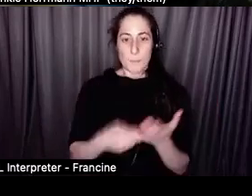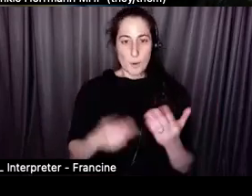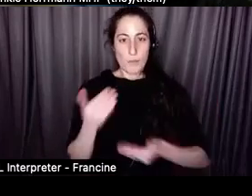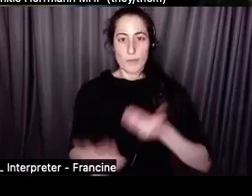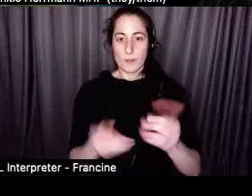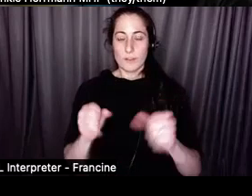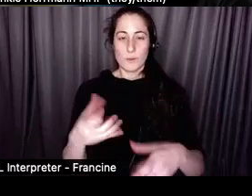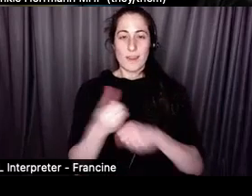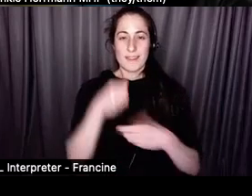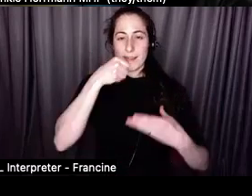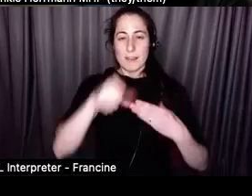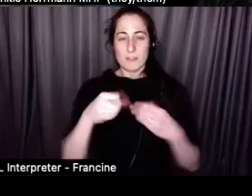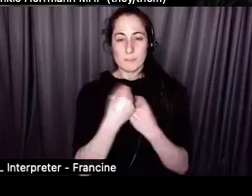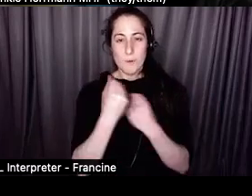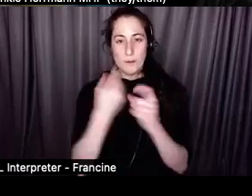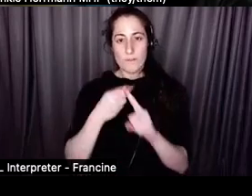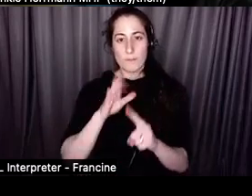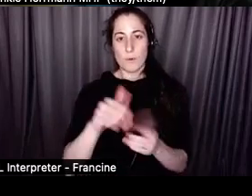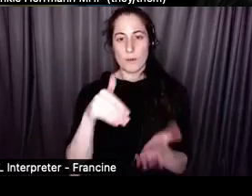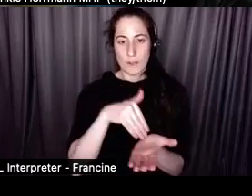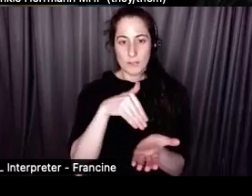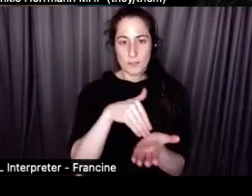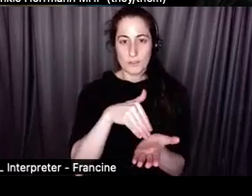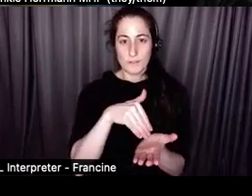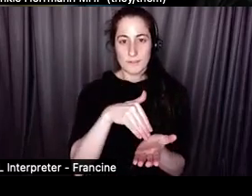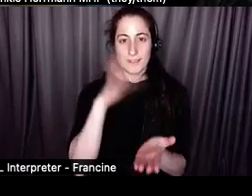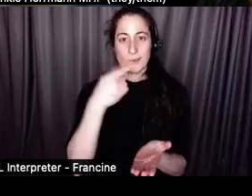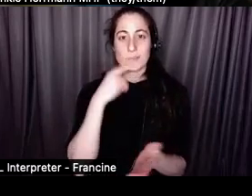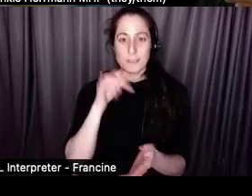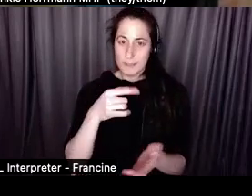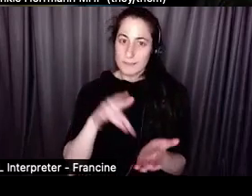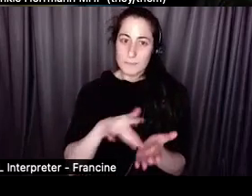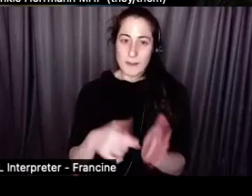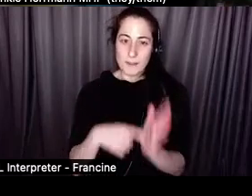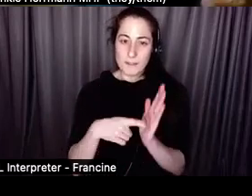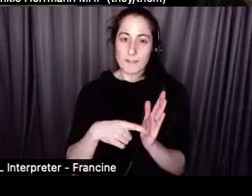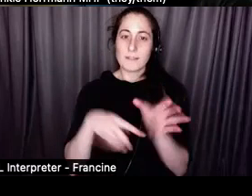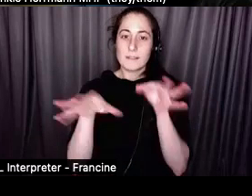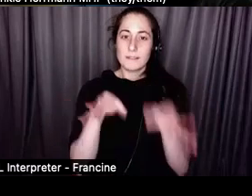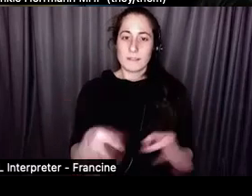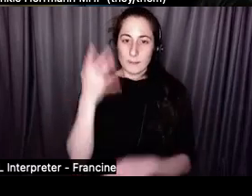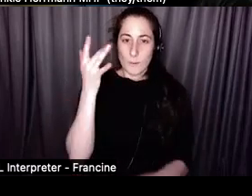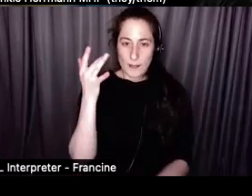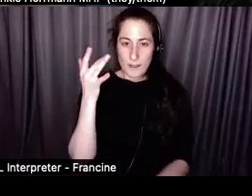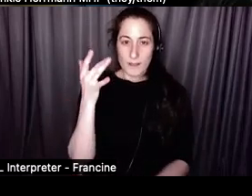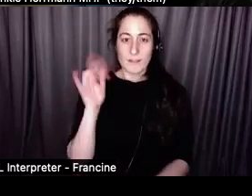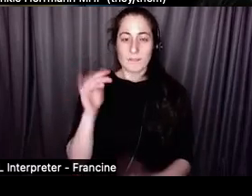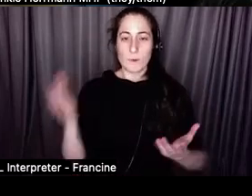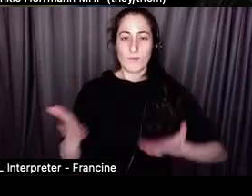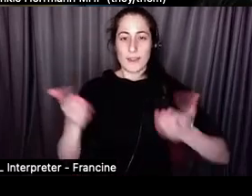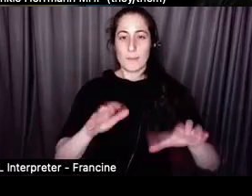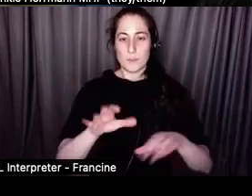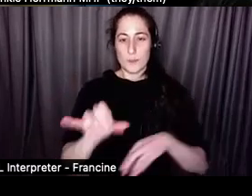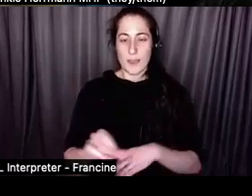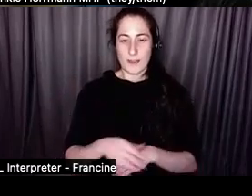letters of support from your physician that state, you know, this is medically necessary and here's why, and that's definitely recommended,